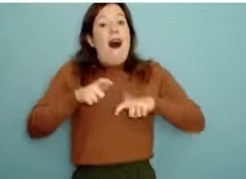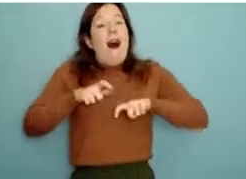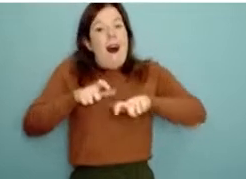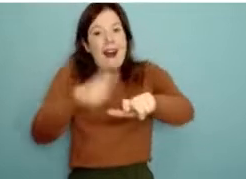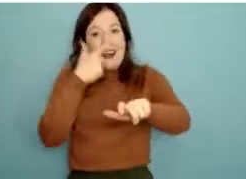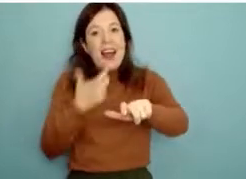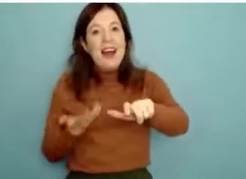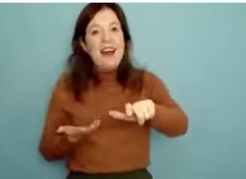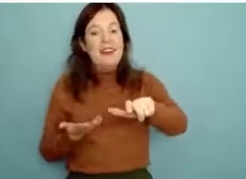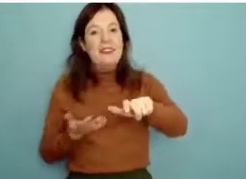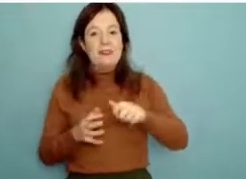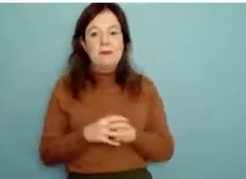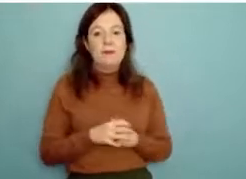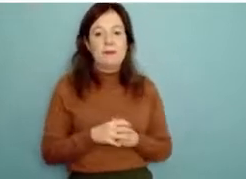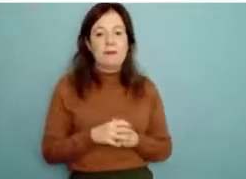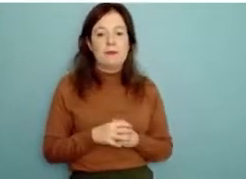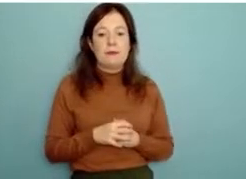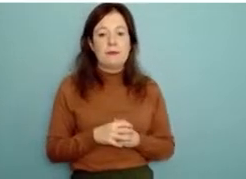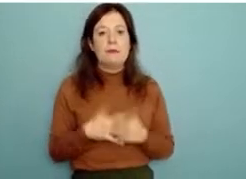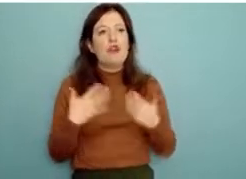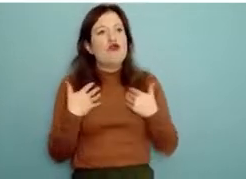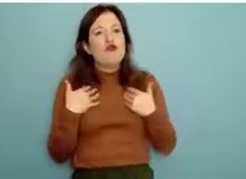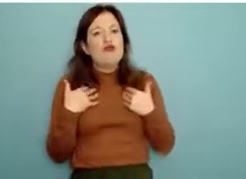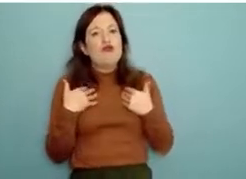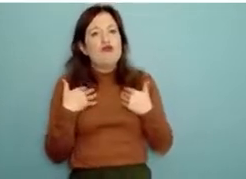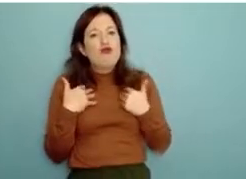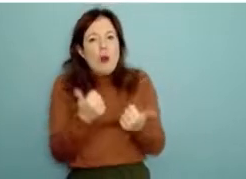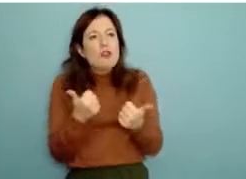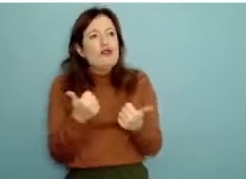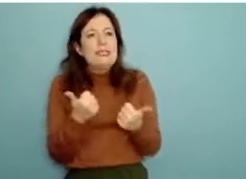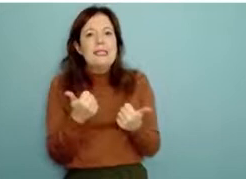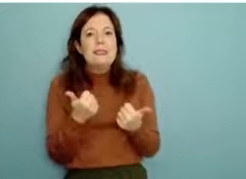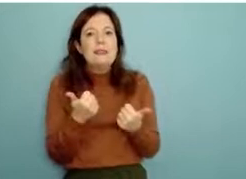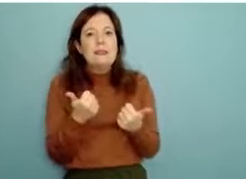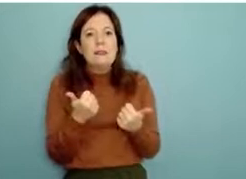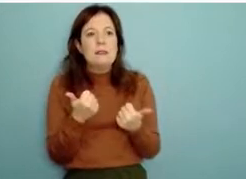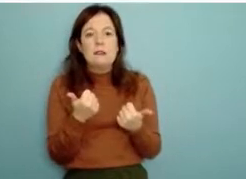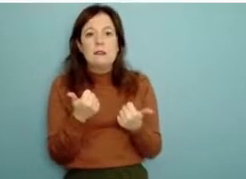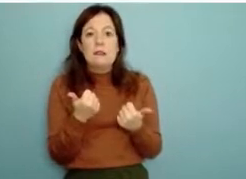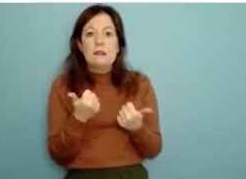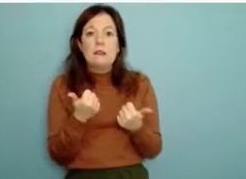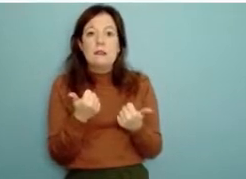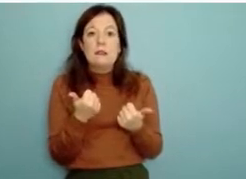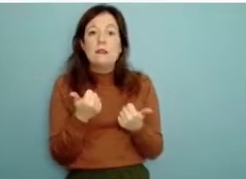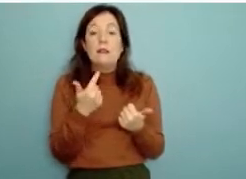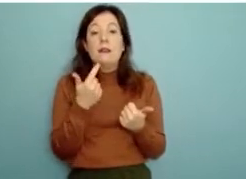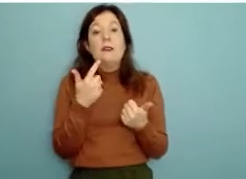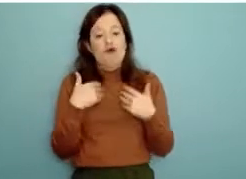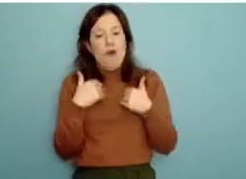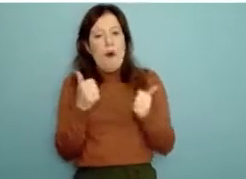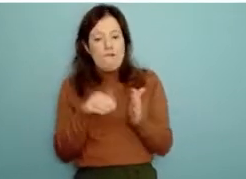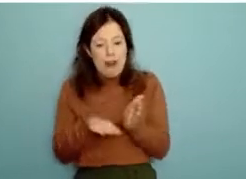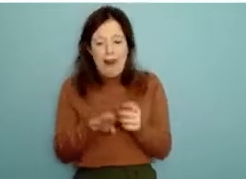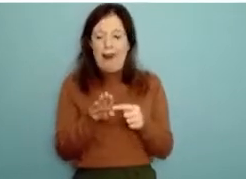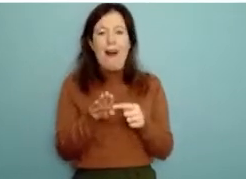After all, recovery by very definition can mean a return to a previous state. But